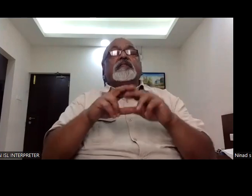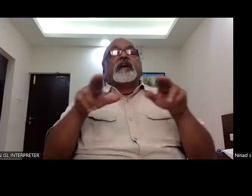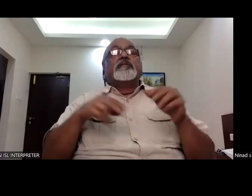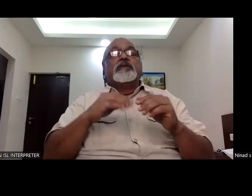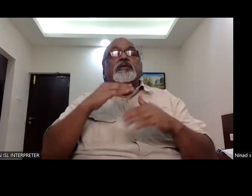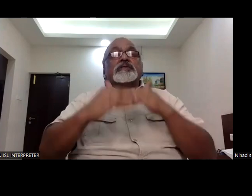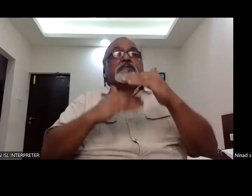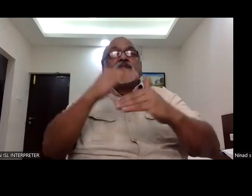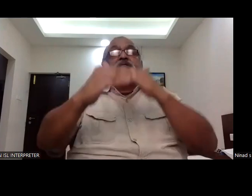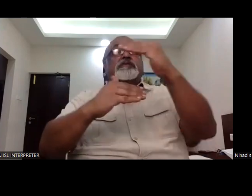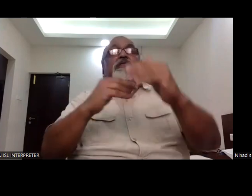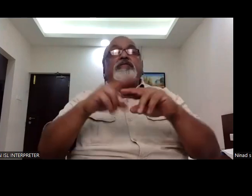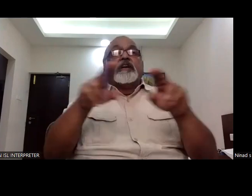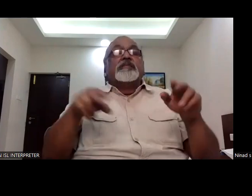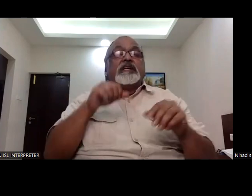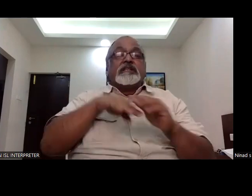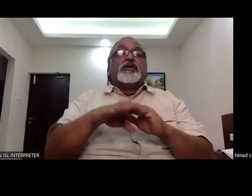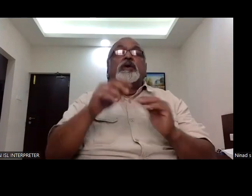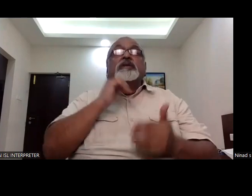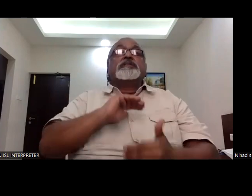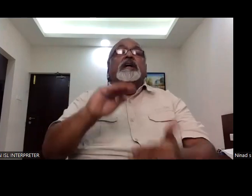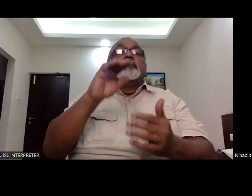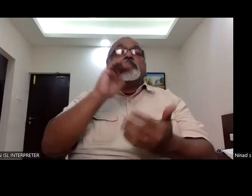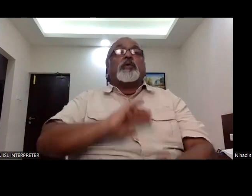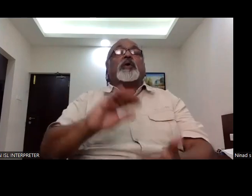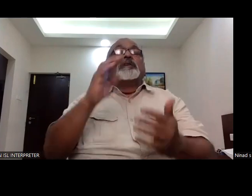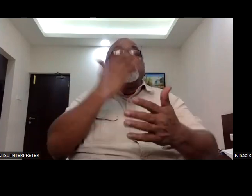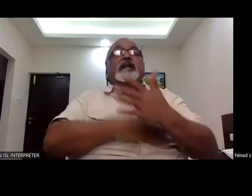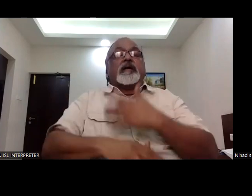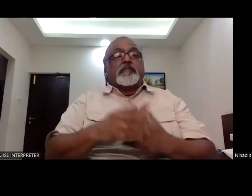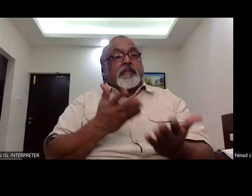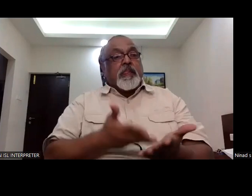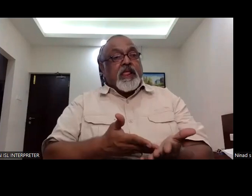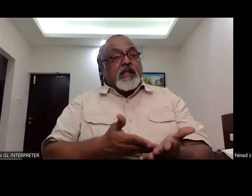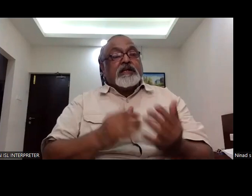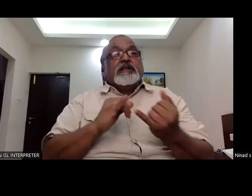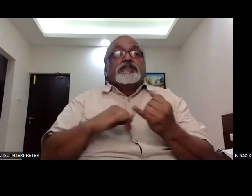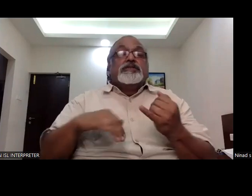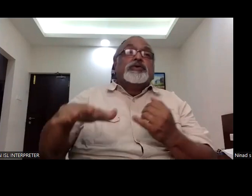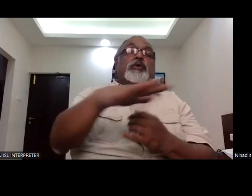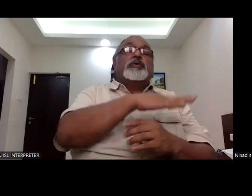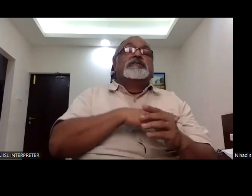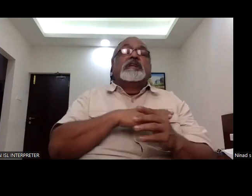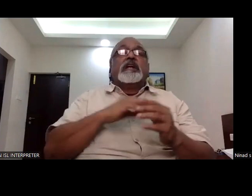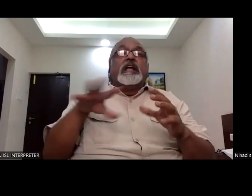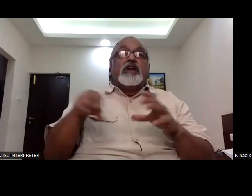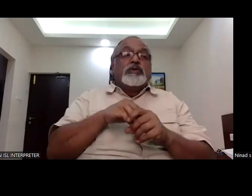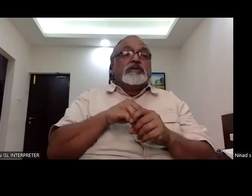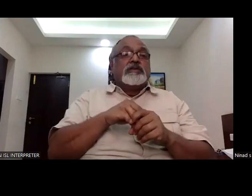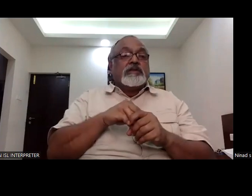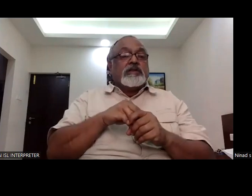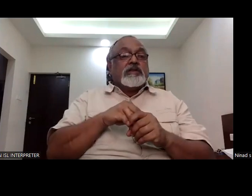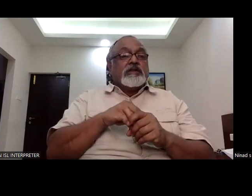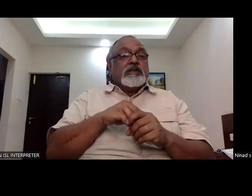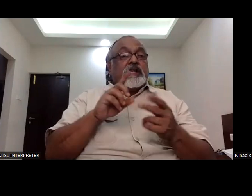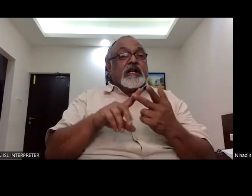with disability. And I'm linking this with the social participation and social inclusion. So imagine if the social inclusion is